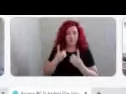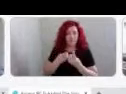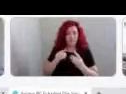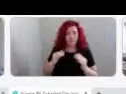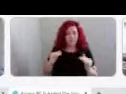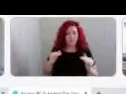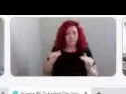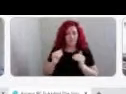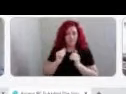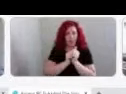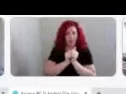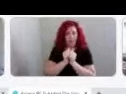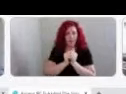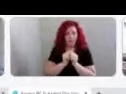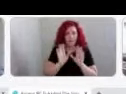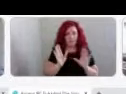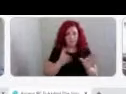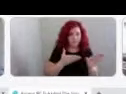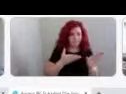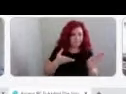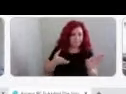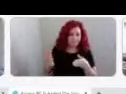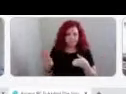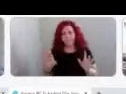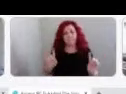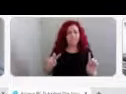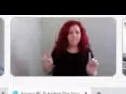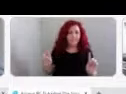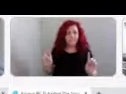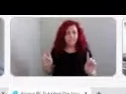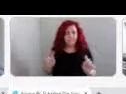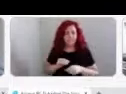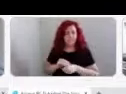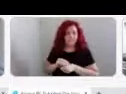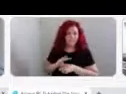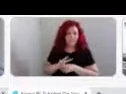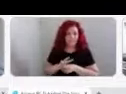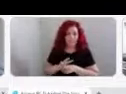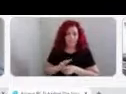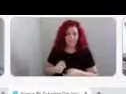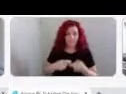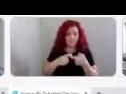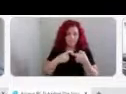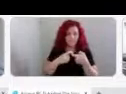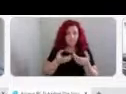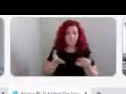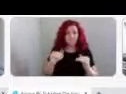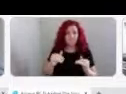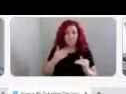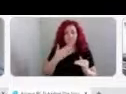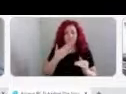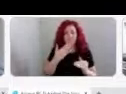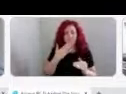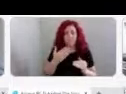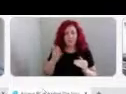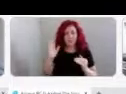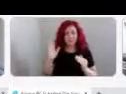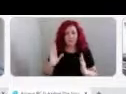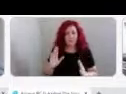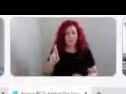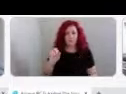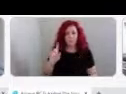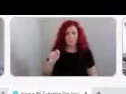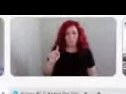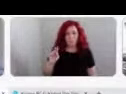lopsided in one direction as the new cd2 is have the effect thank you our next speaker is robert brunig